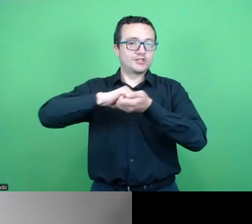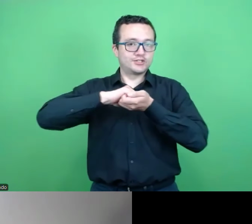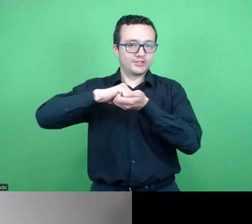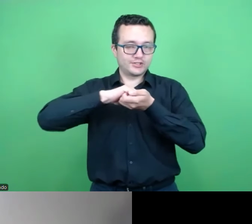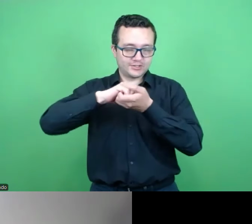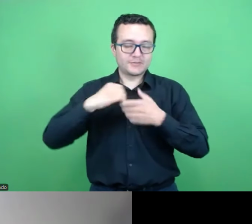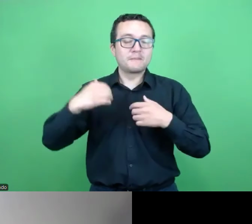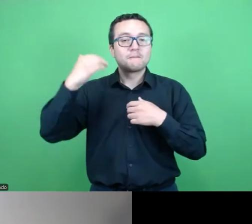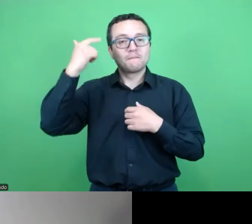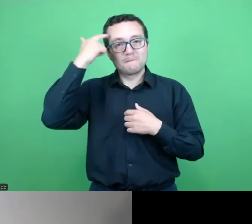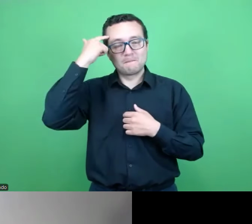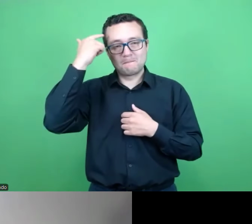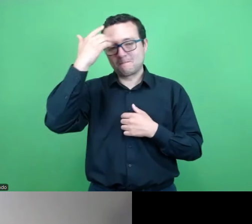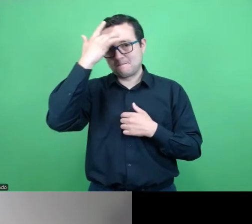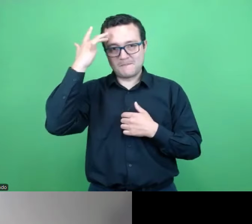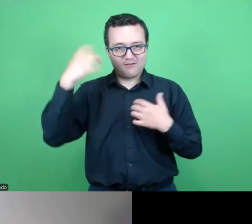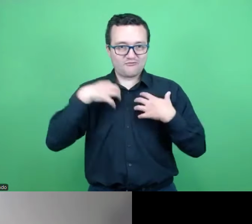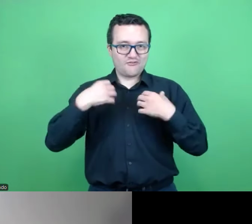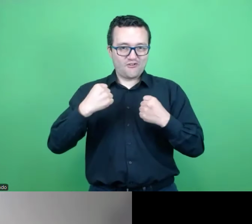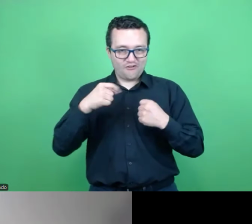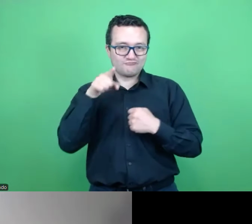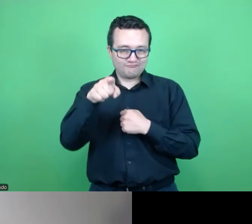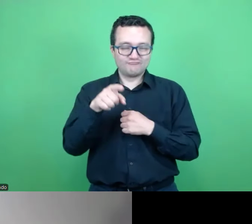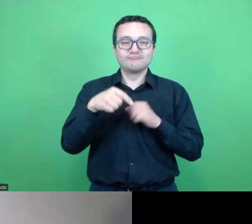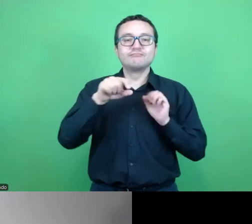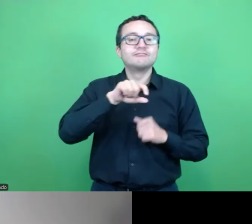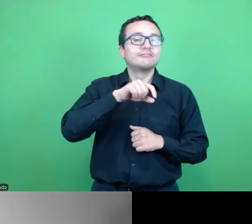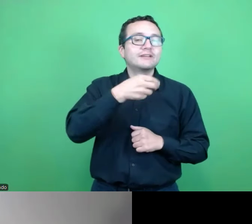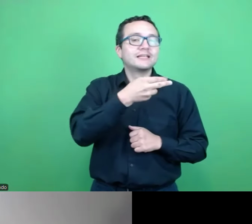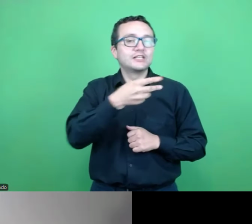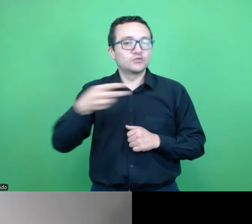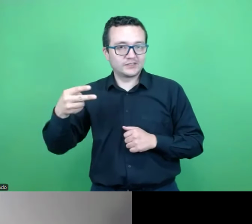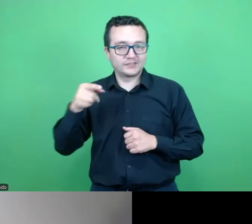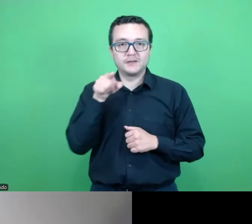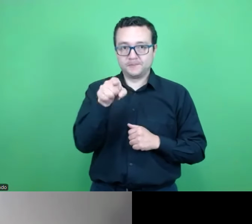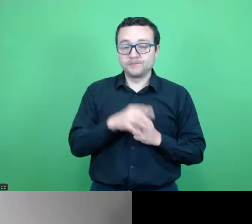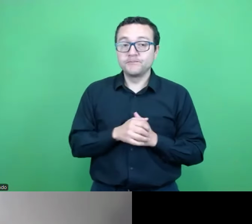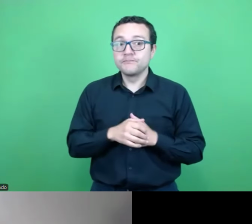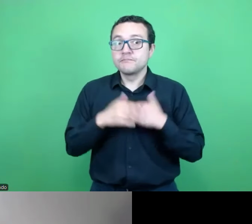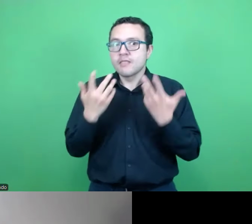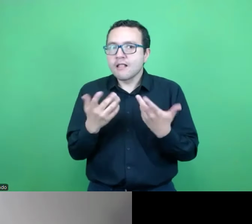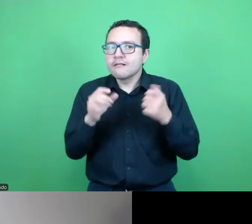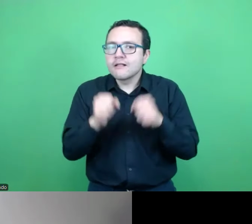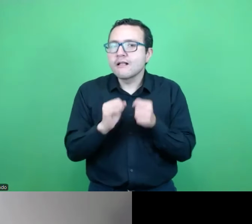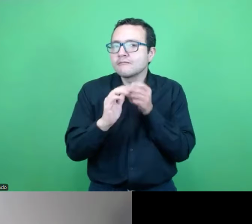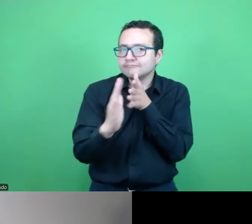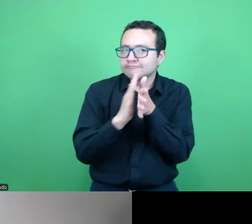what are they and why are they so important with youth with disabilities. So please take it